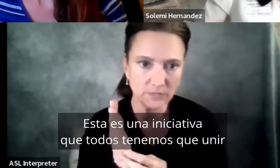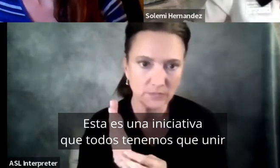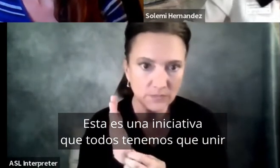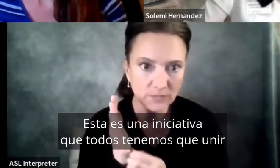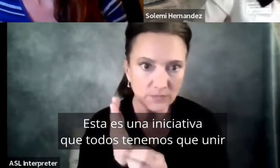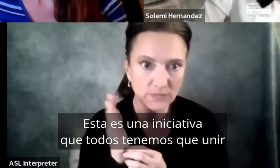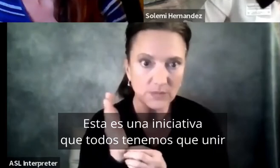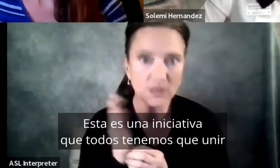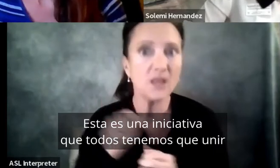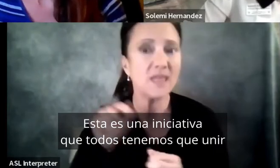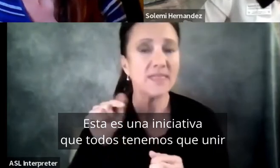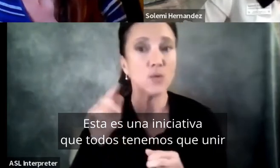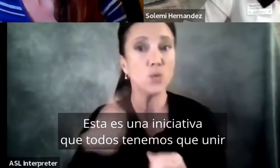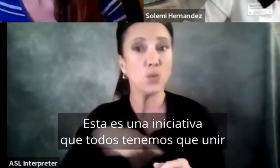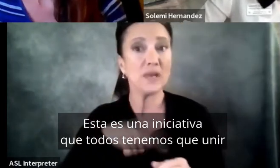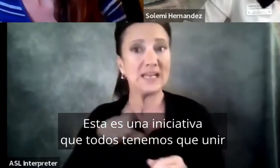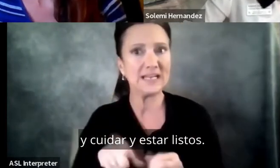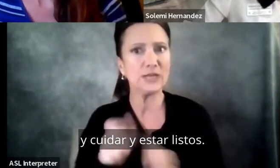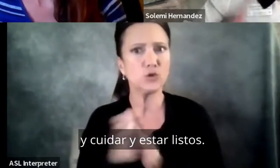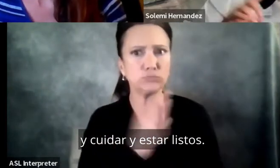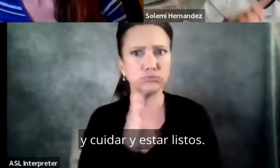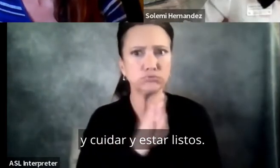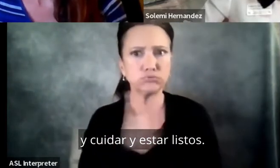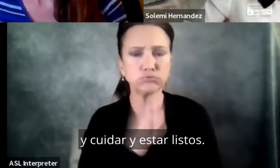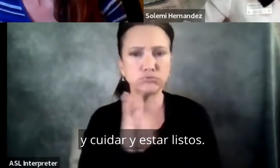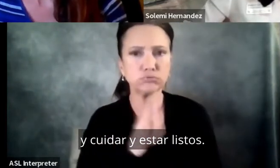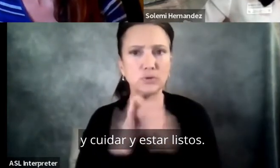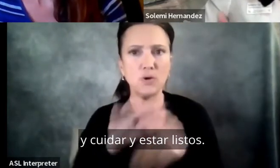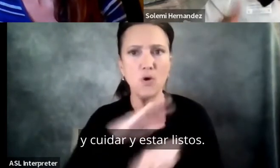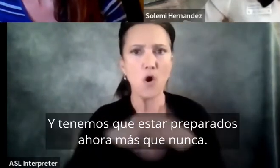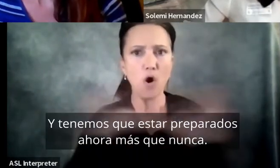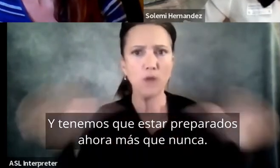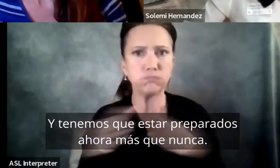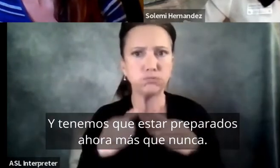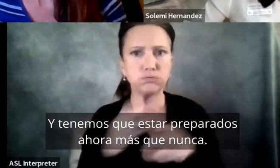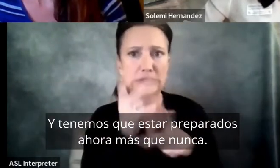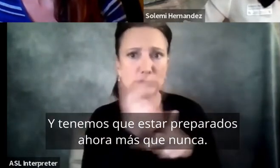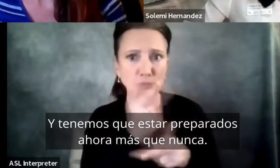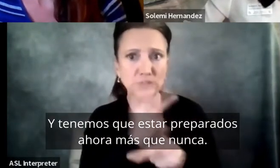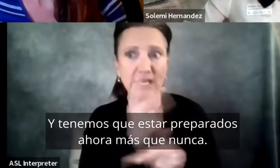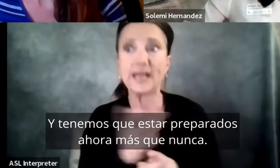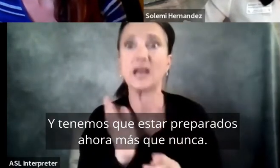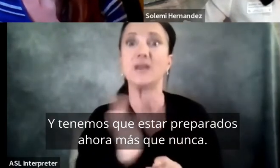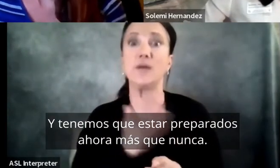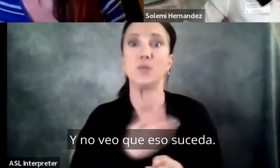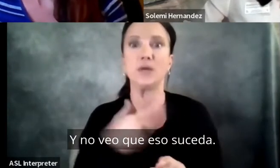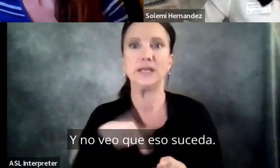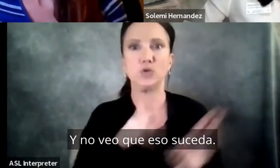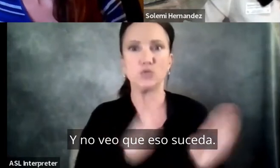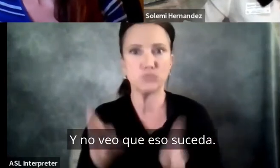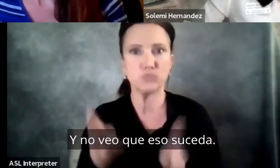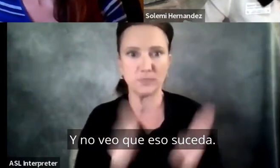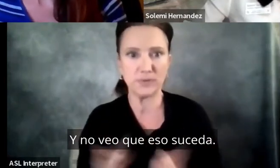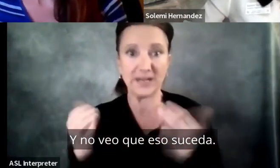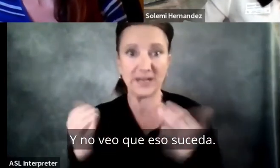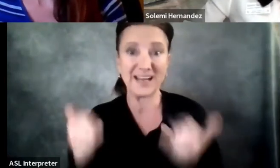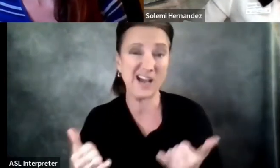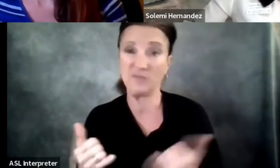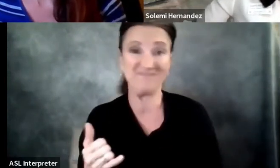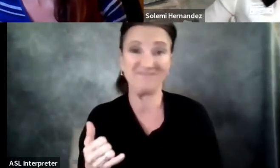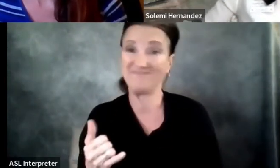This is an initiative that everybody have to come together and care and be prepared. And we need to be prepared now more than ever. And I don't see that